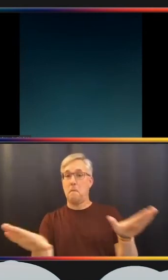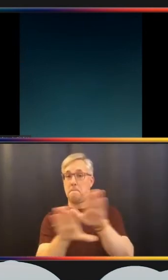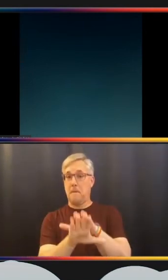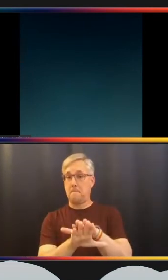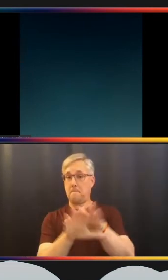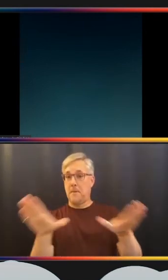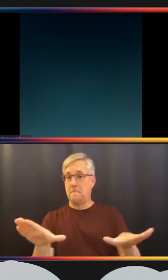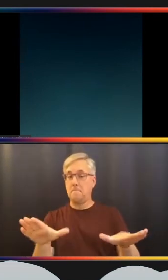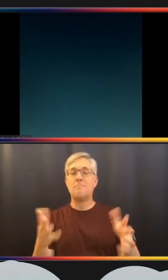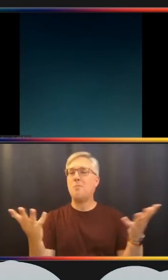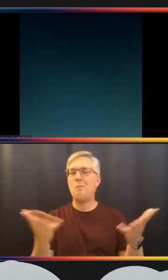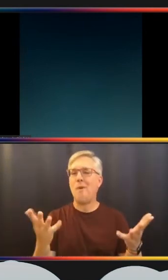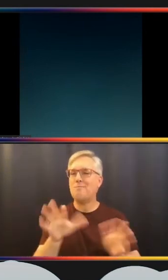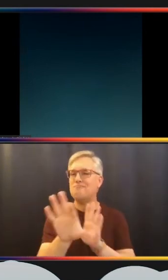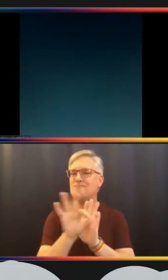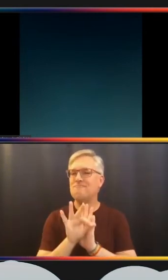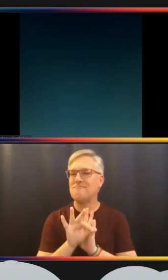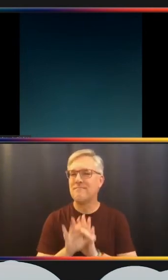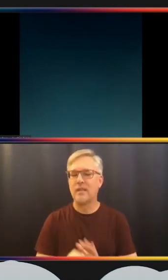Oh.